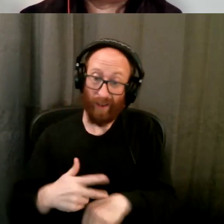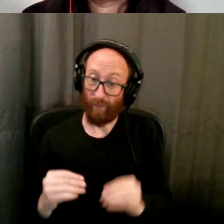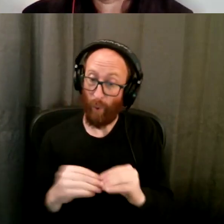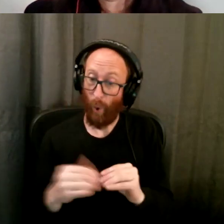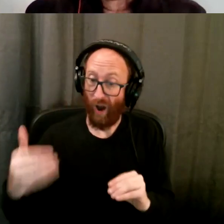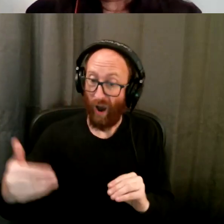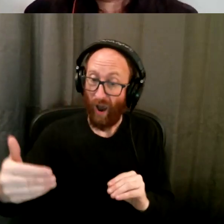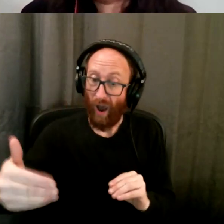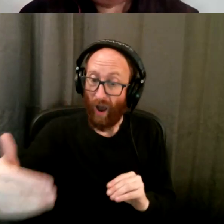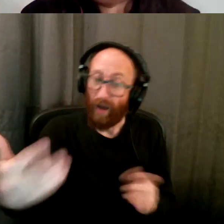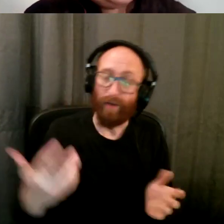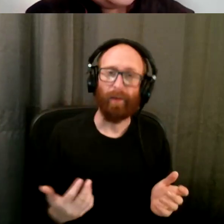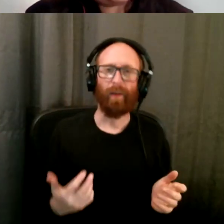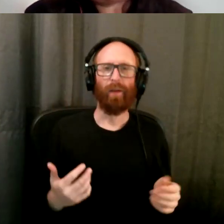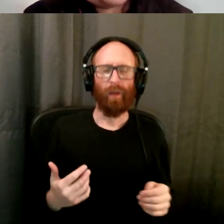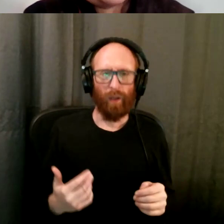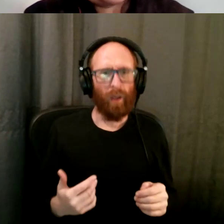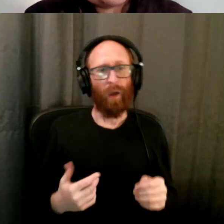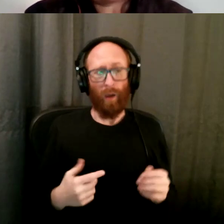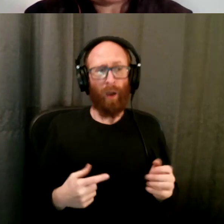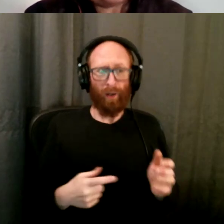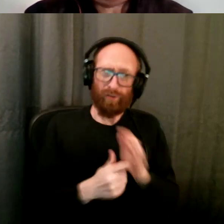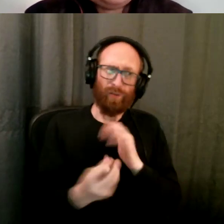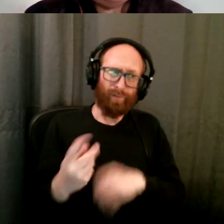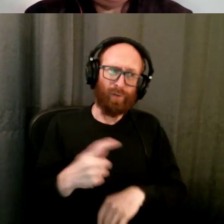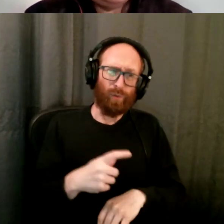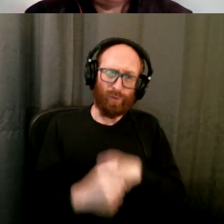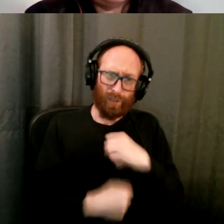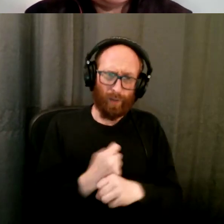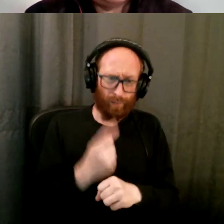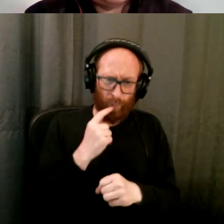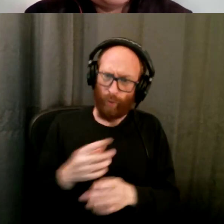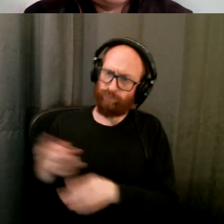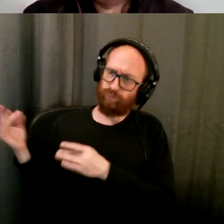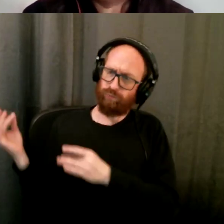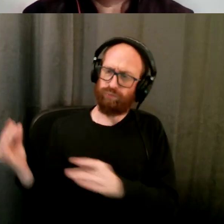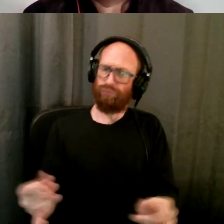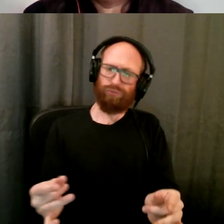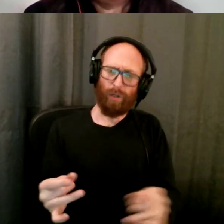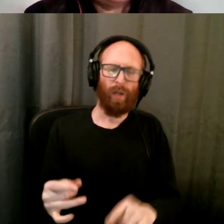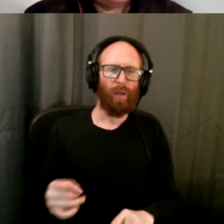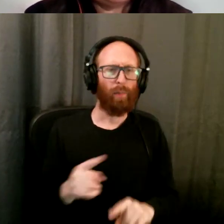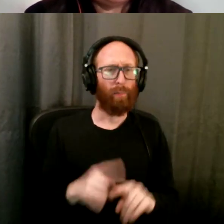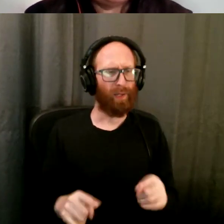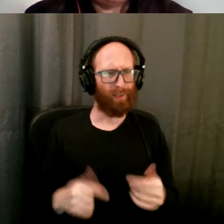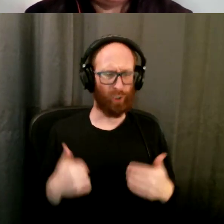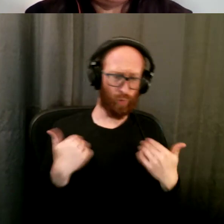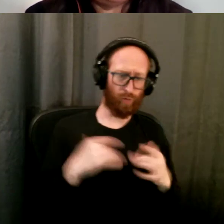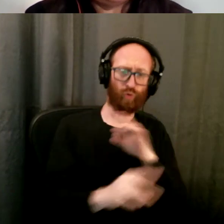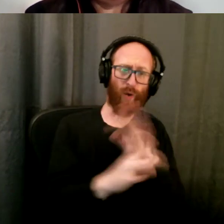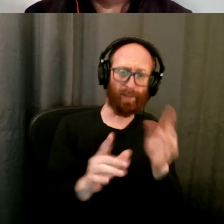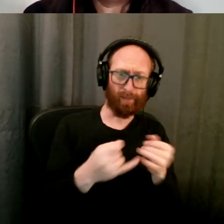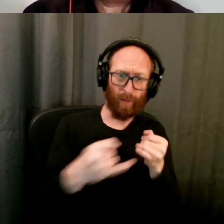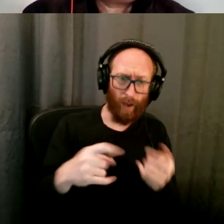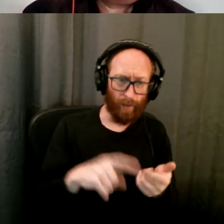couple years to get it pretty seamless, but I would have, again, youth crisis lines, safe place. I had